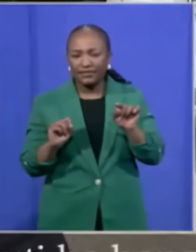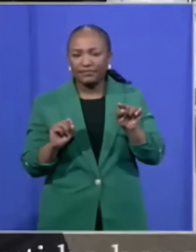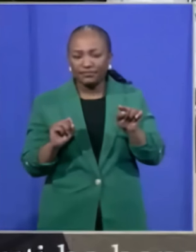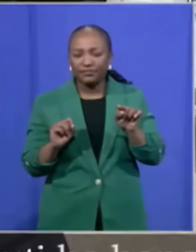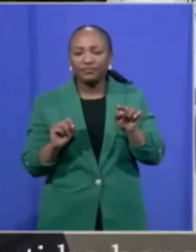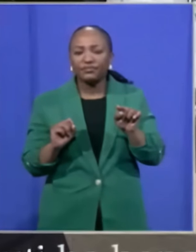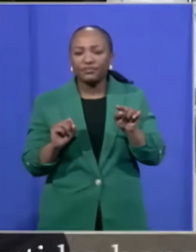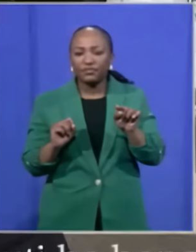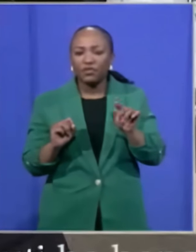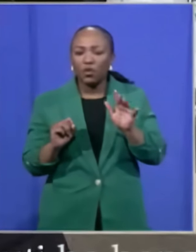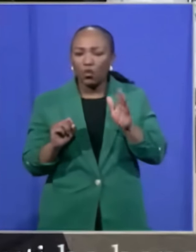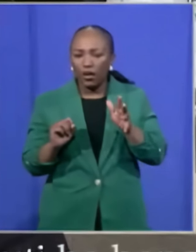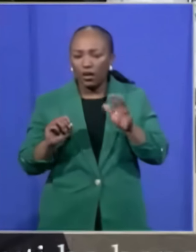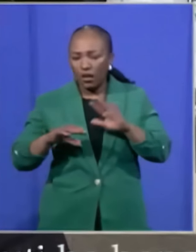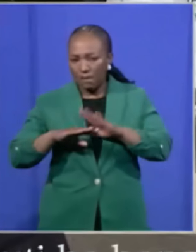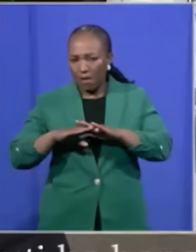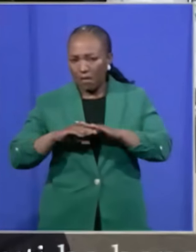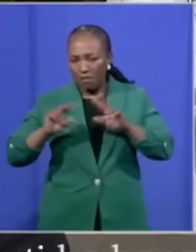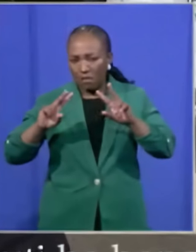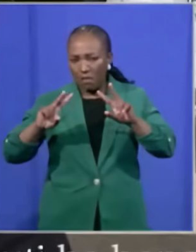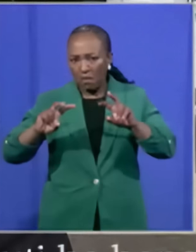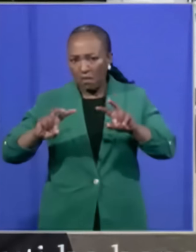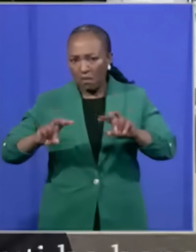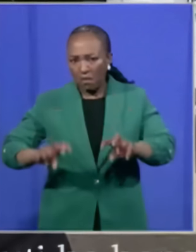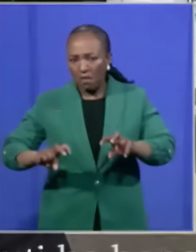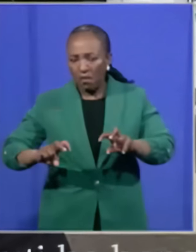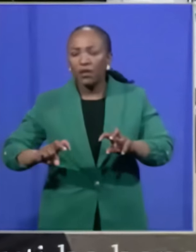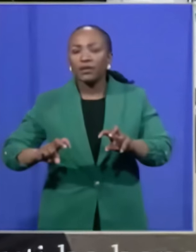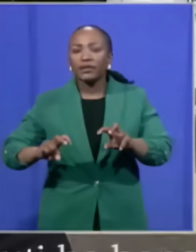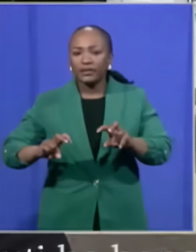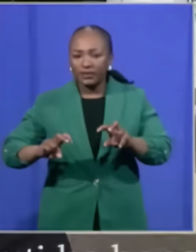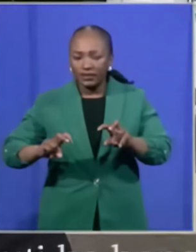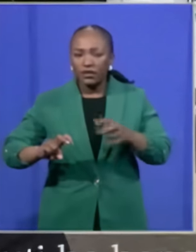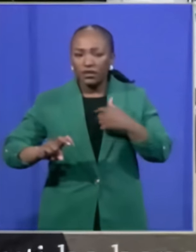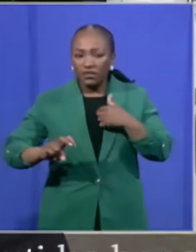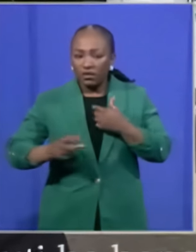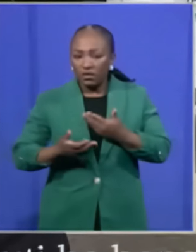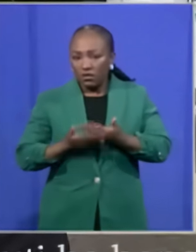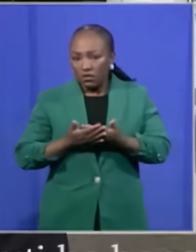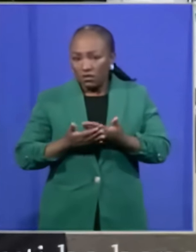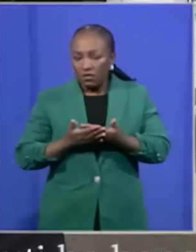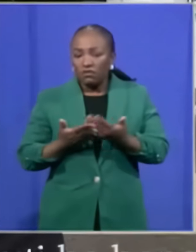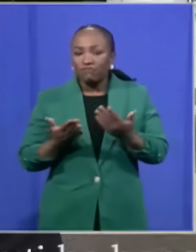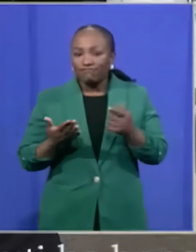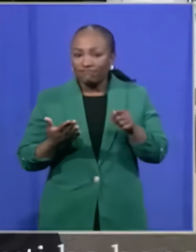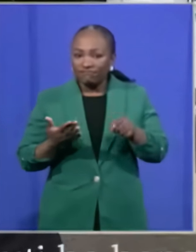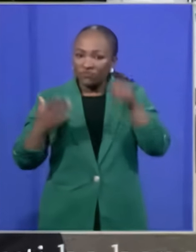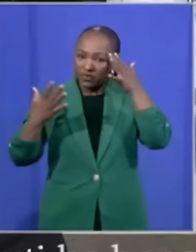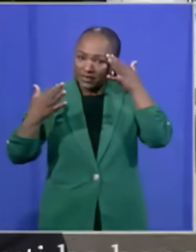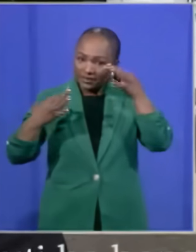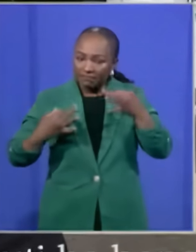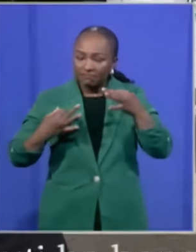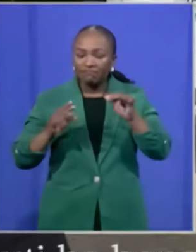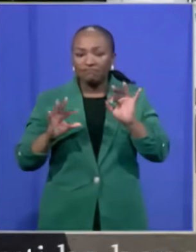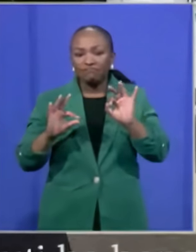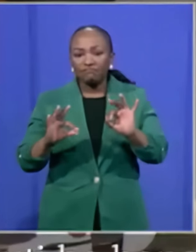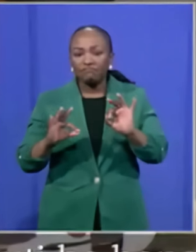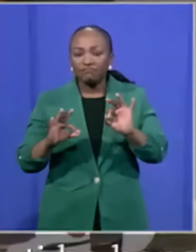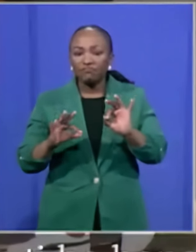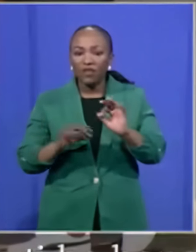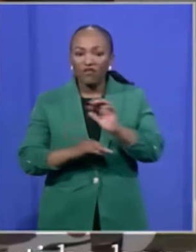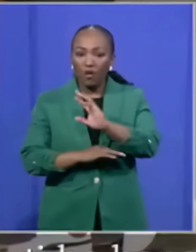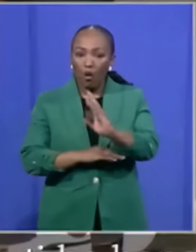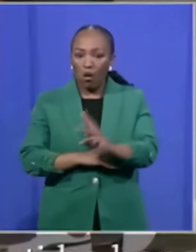tla etsa dipatlisiso tsa rona re le college, mme ha eba ho kgonahala re tla nka mehato e re tlamehang ho e nka ya